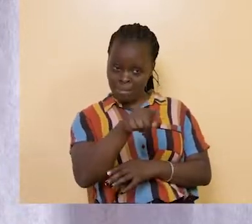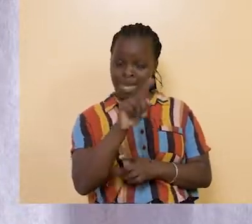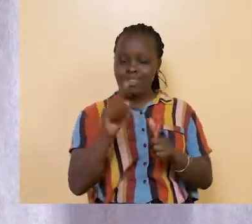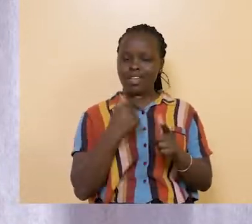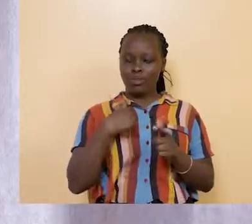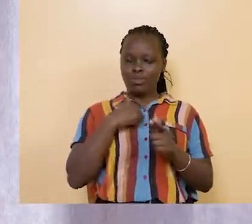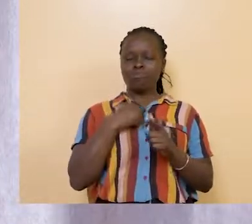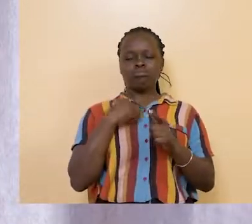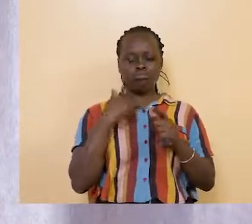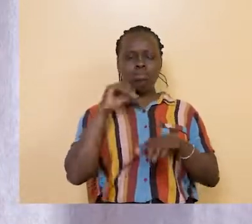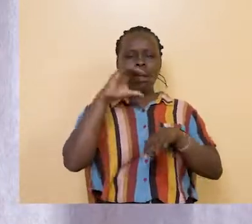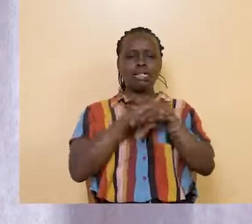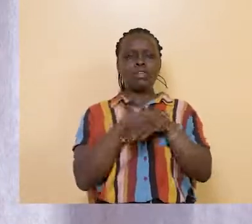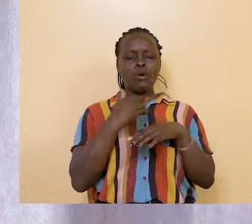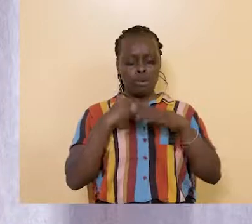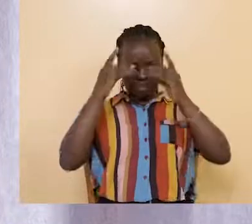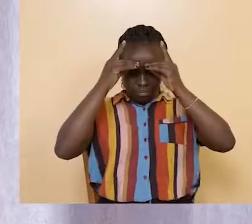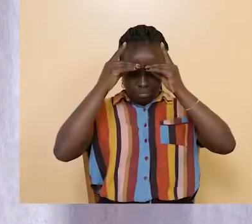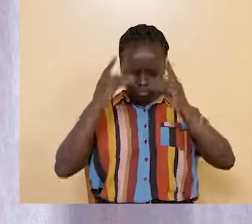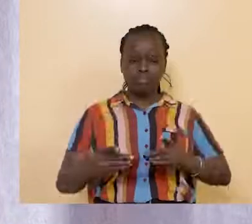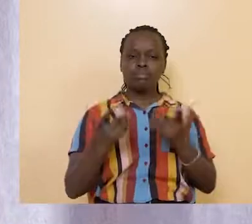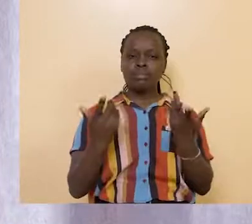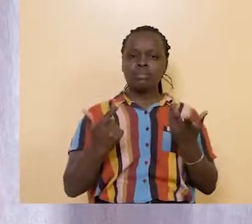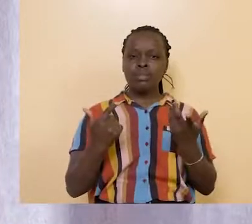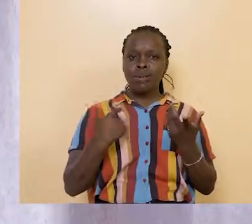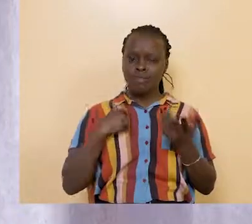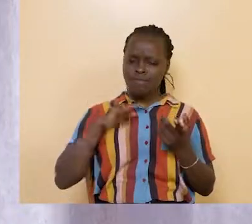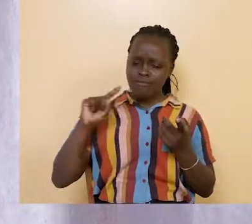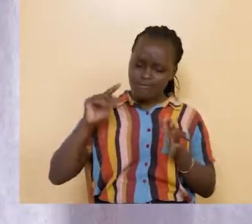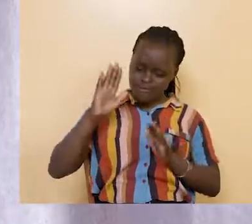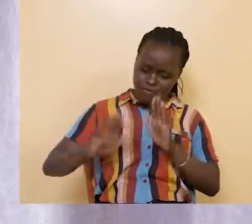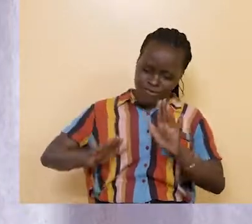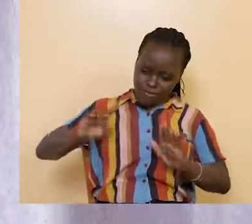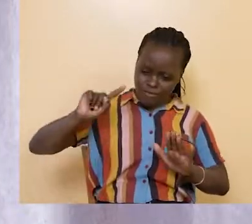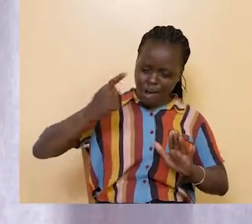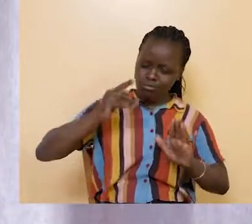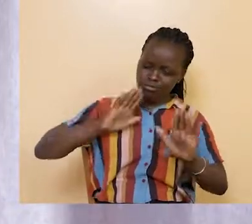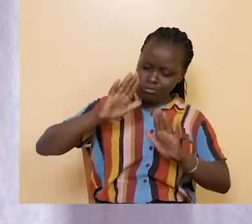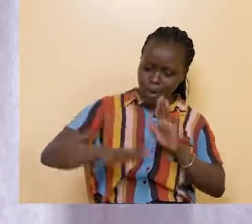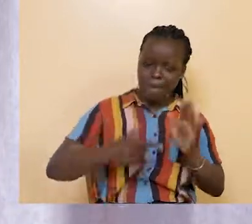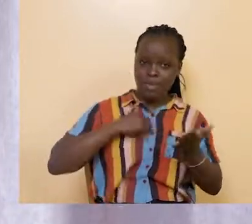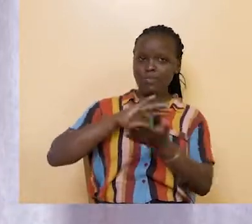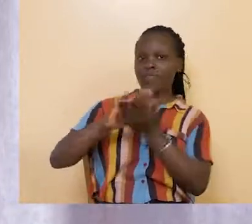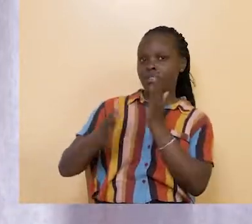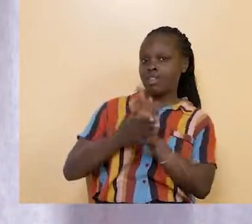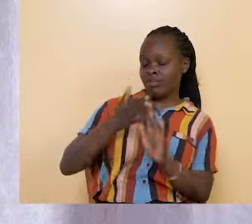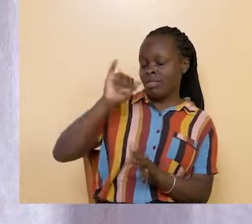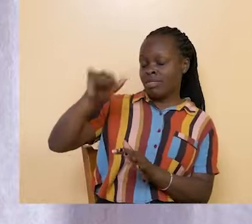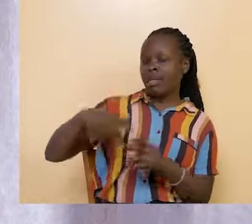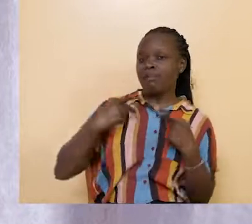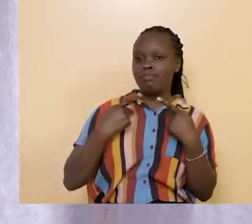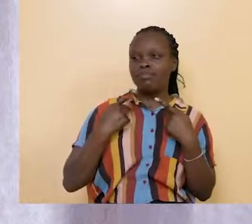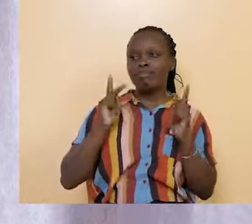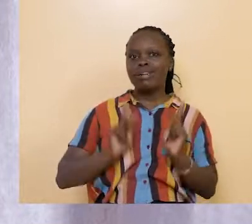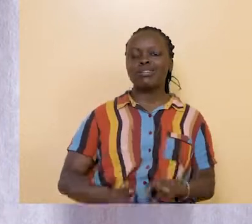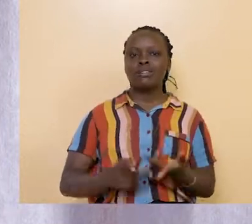Christ, that we make a decision that we shall make that first step towards forgiving this person and starting this journey.